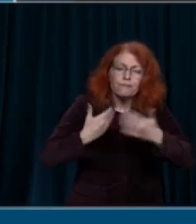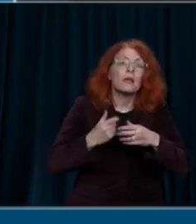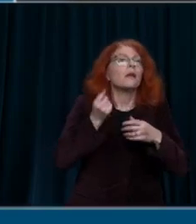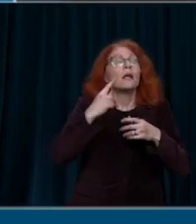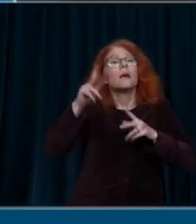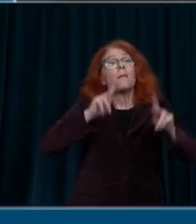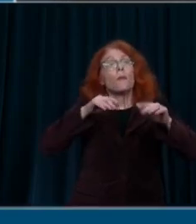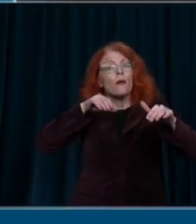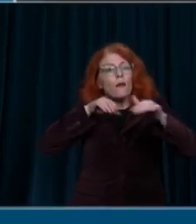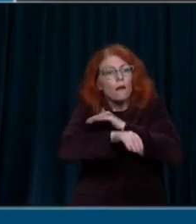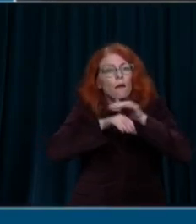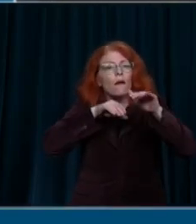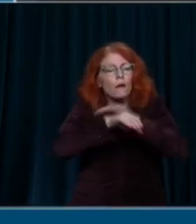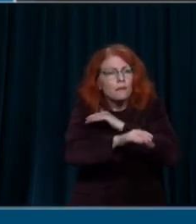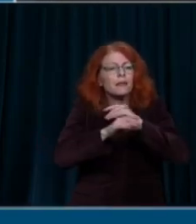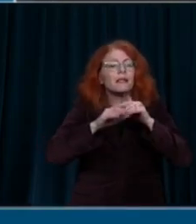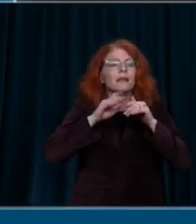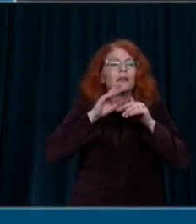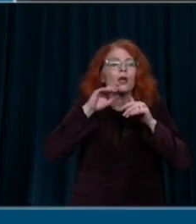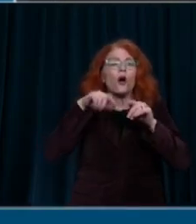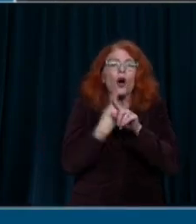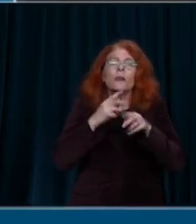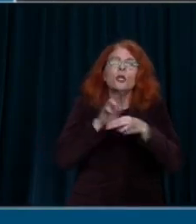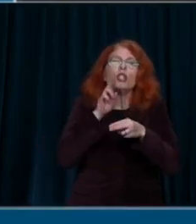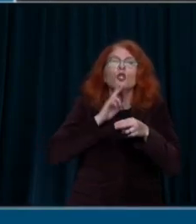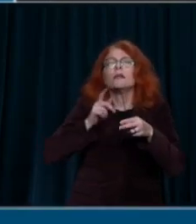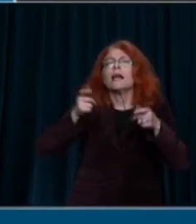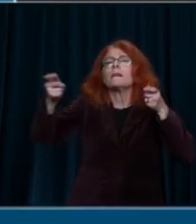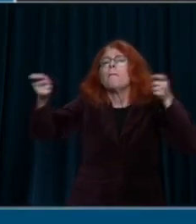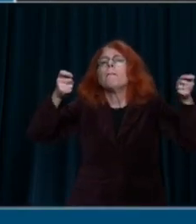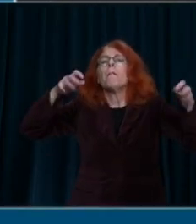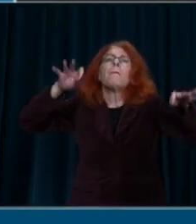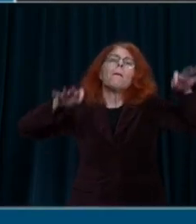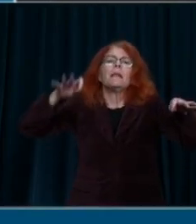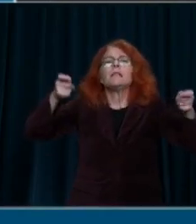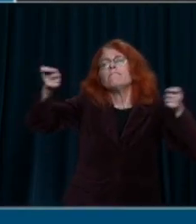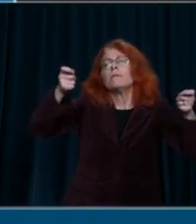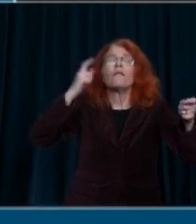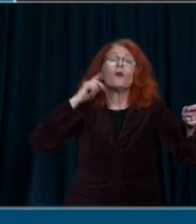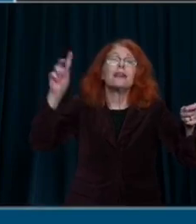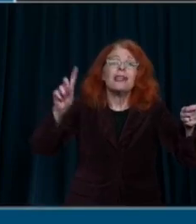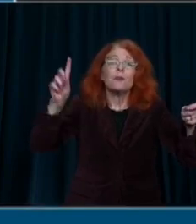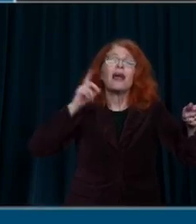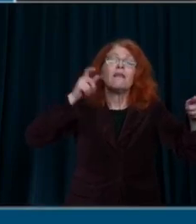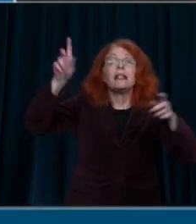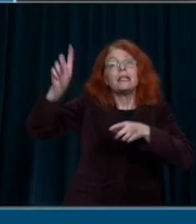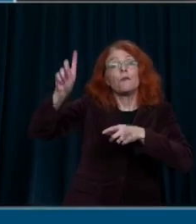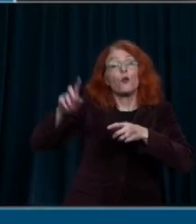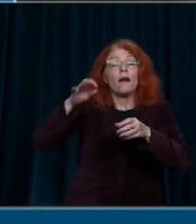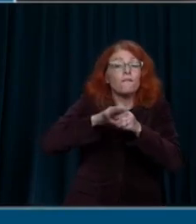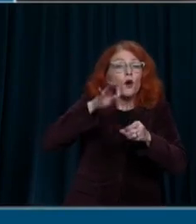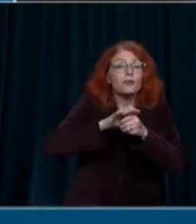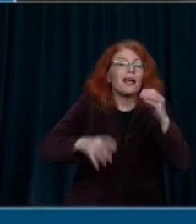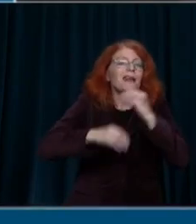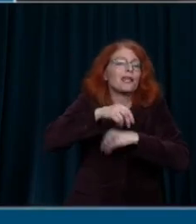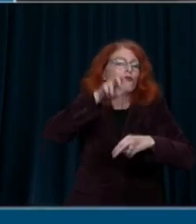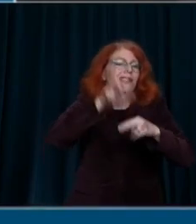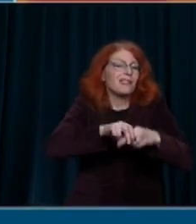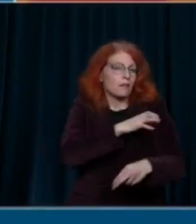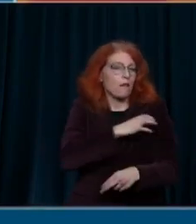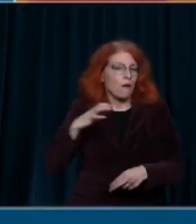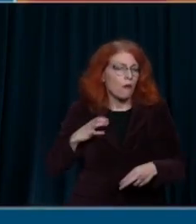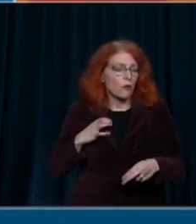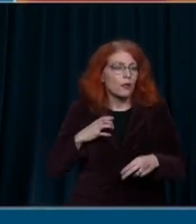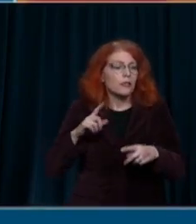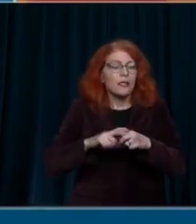people come in like they're coming in, they're only being used as puppets for the Democrats to have Democrat votes and to get extra seats in Congress and